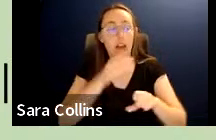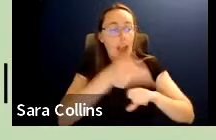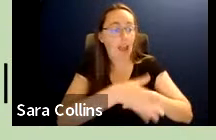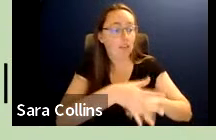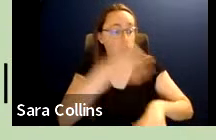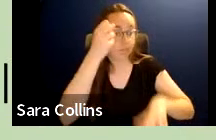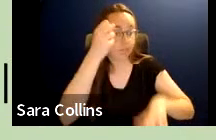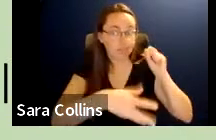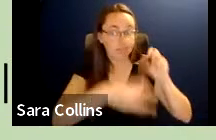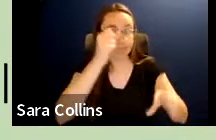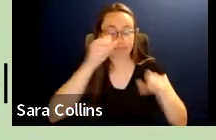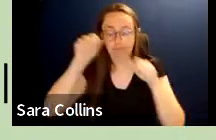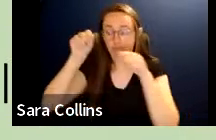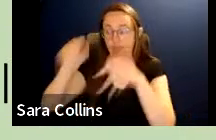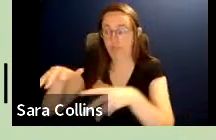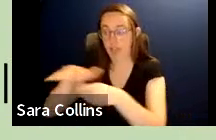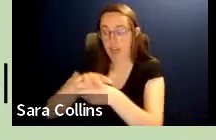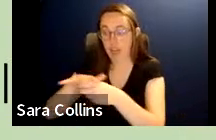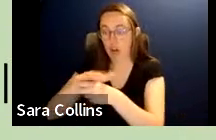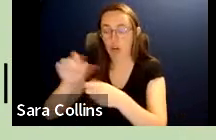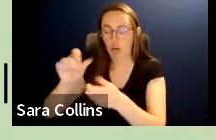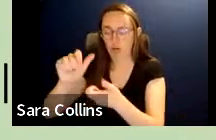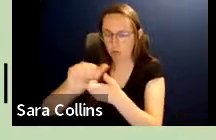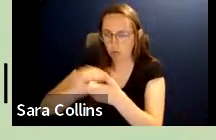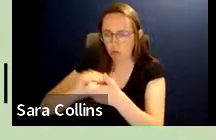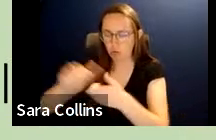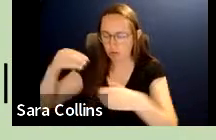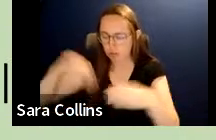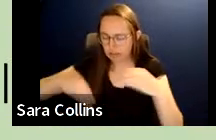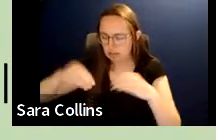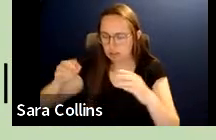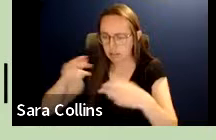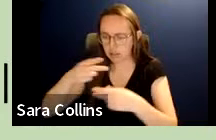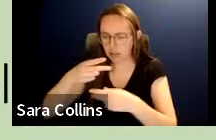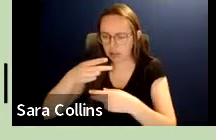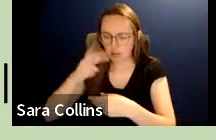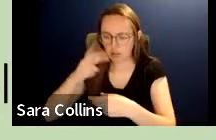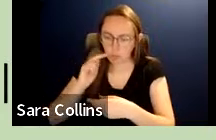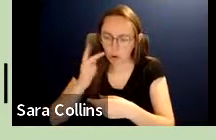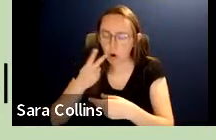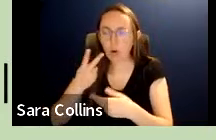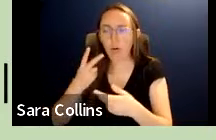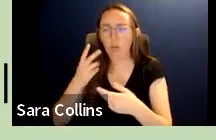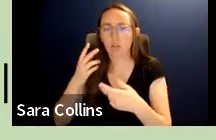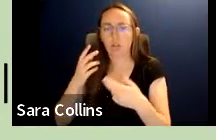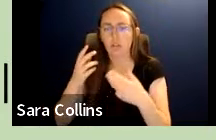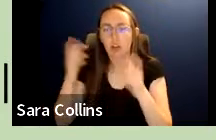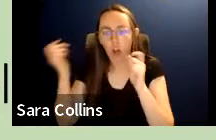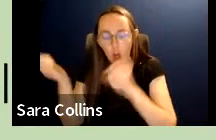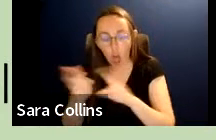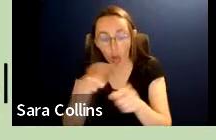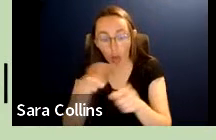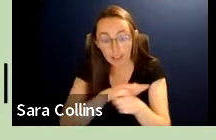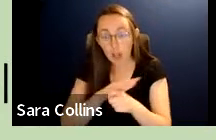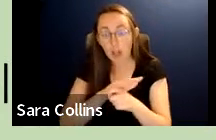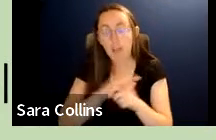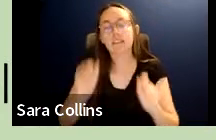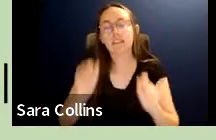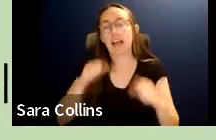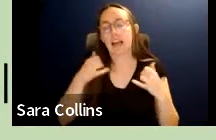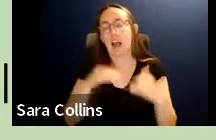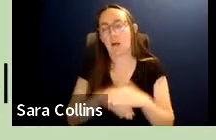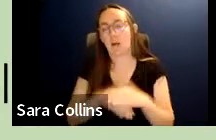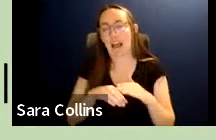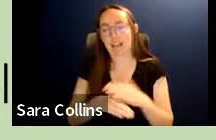we've harvested and you're washing and packing out produce, all of those areas are now wheelchair accessible on